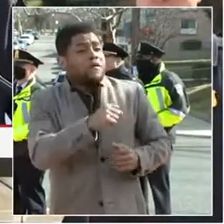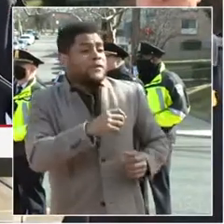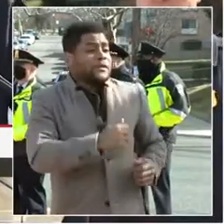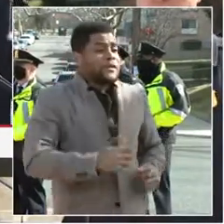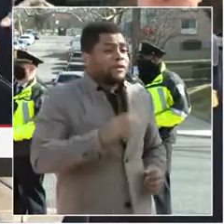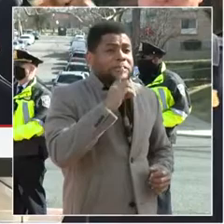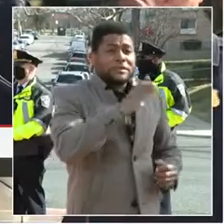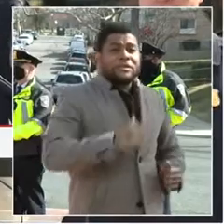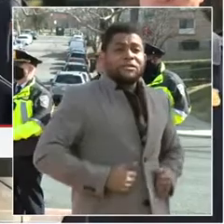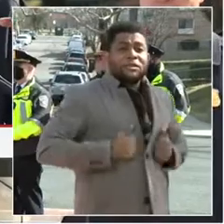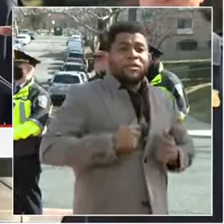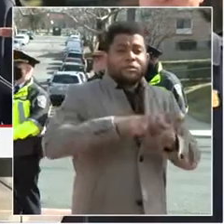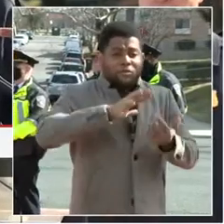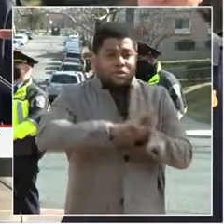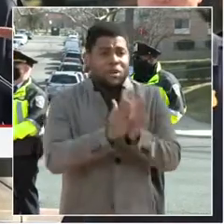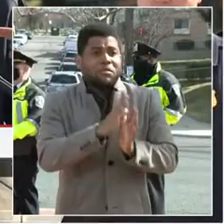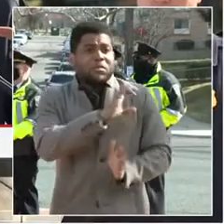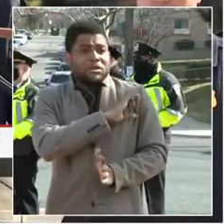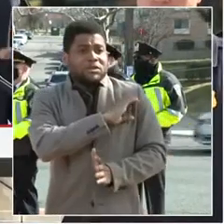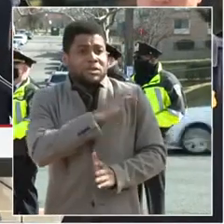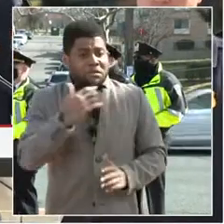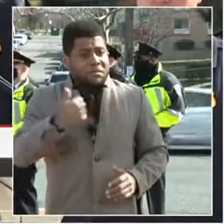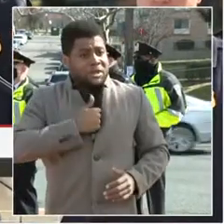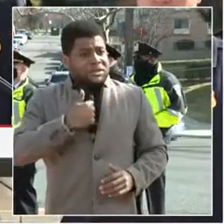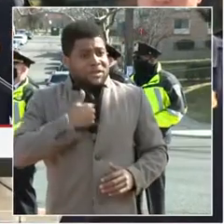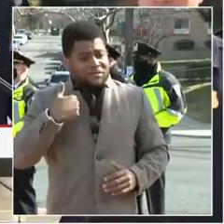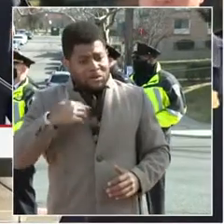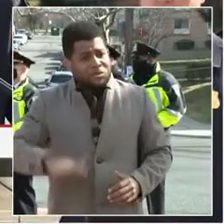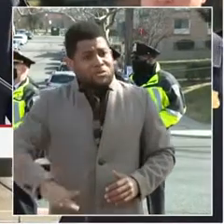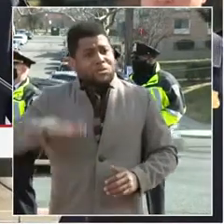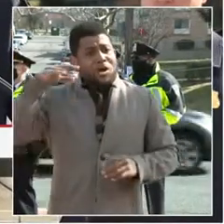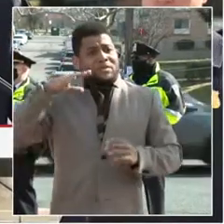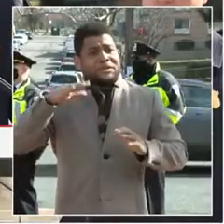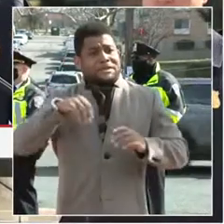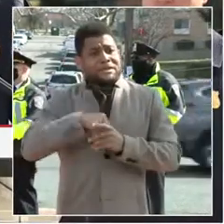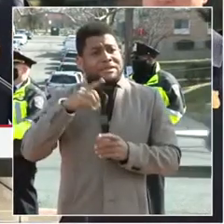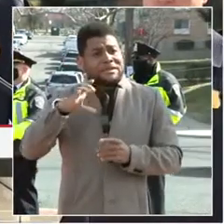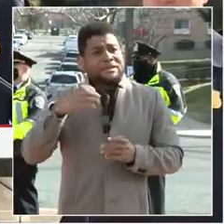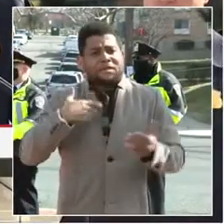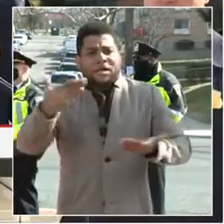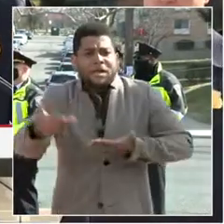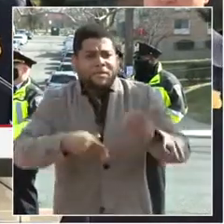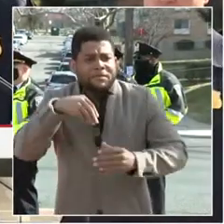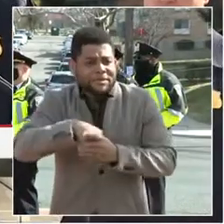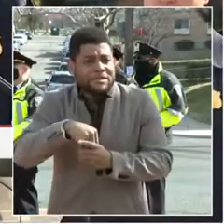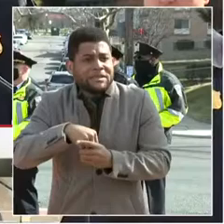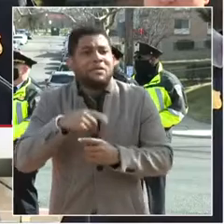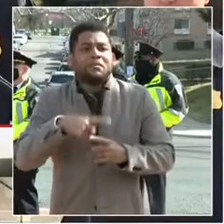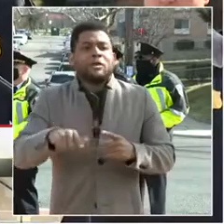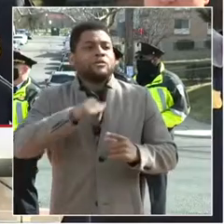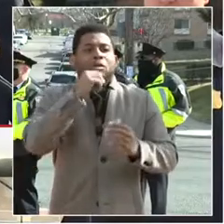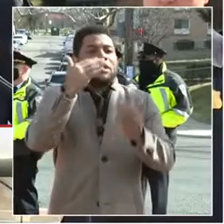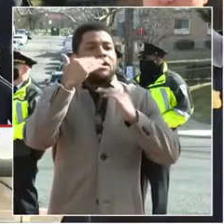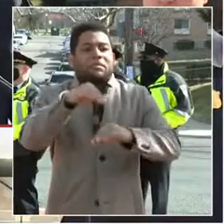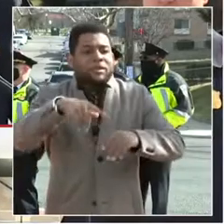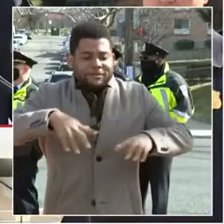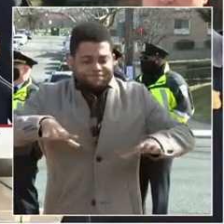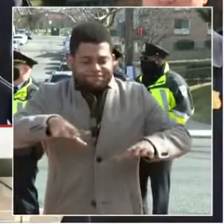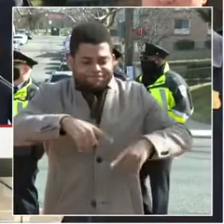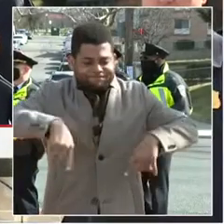cadet program, and we hire from within. But we are not limited by the borders of the District of Columbia,